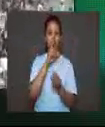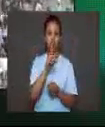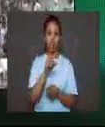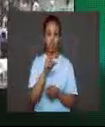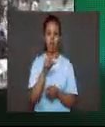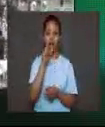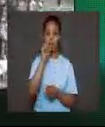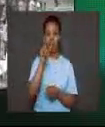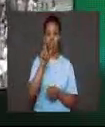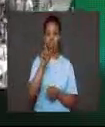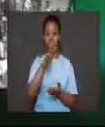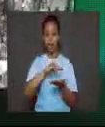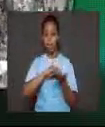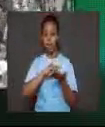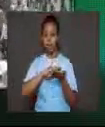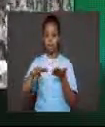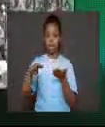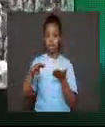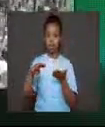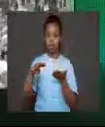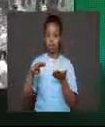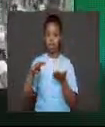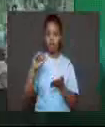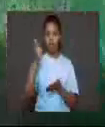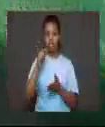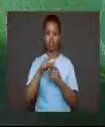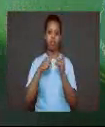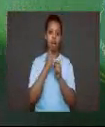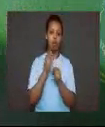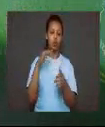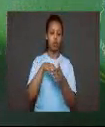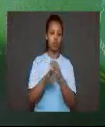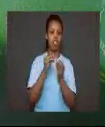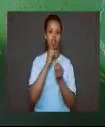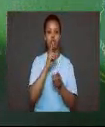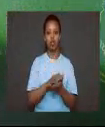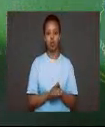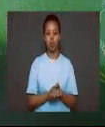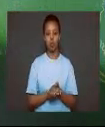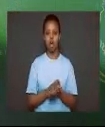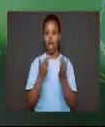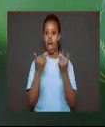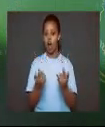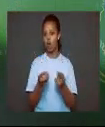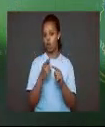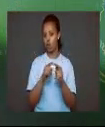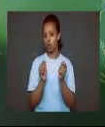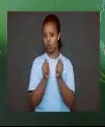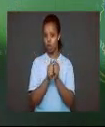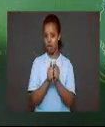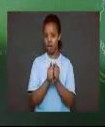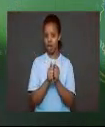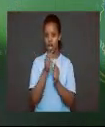1 billion people in the next decade. With a partner, discuss